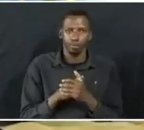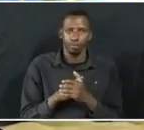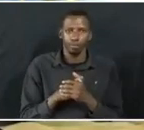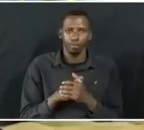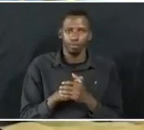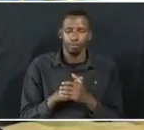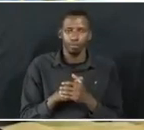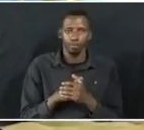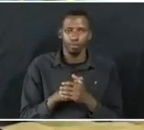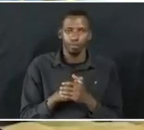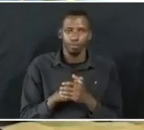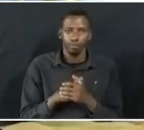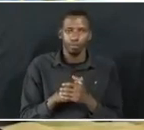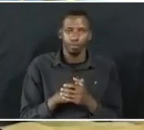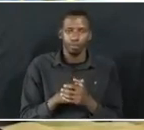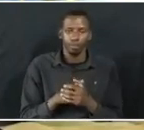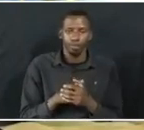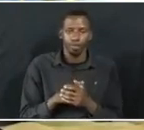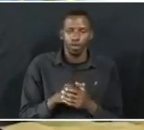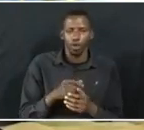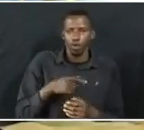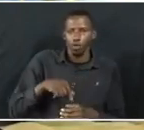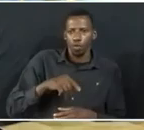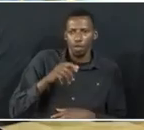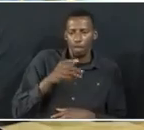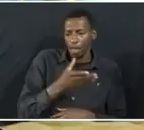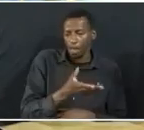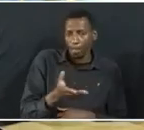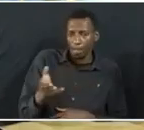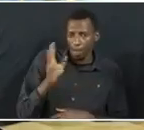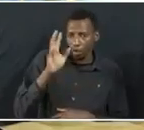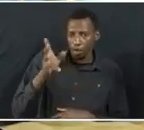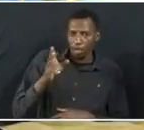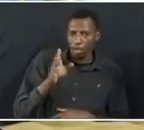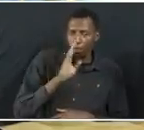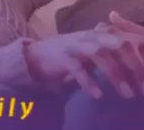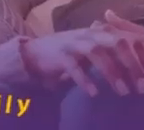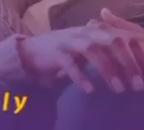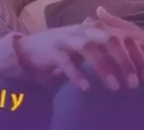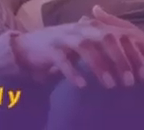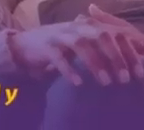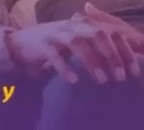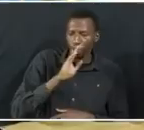husband. And they will be required to raise a godly offspring.